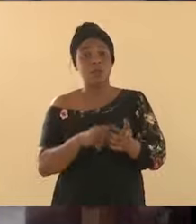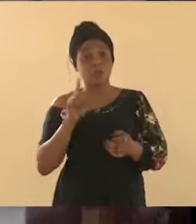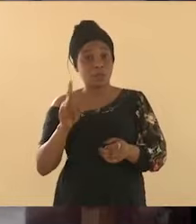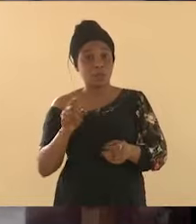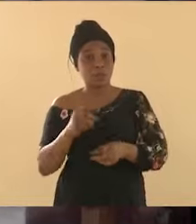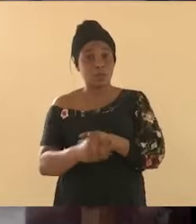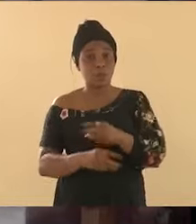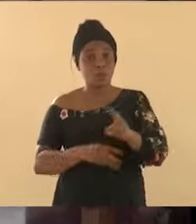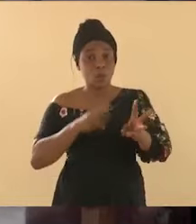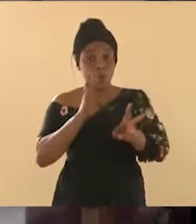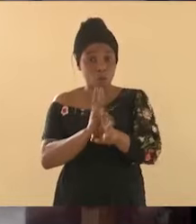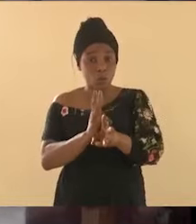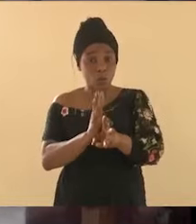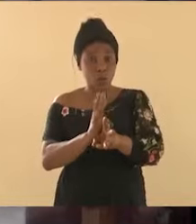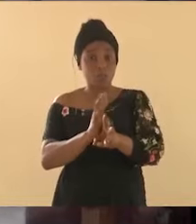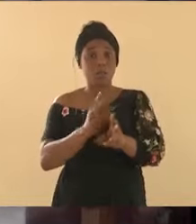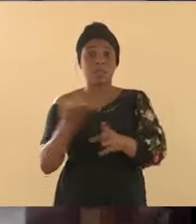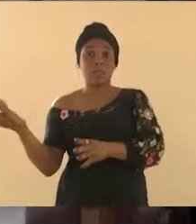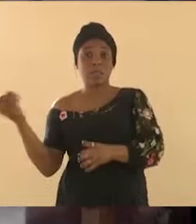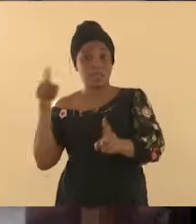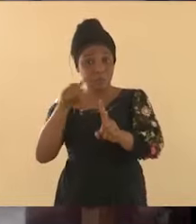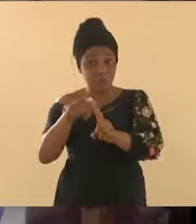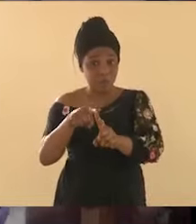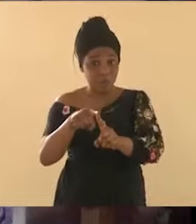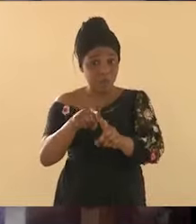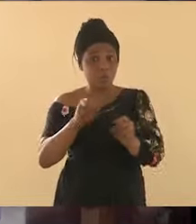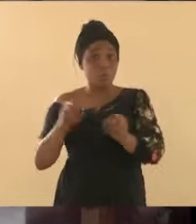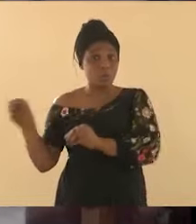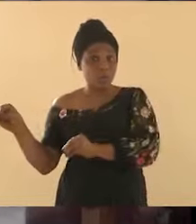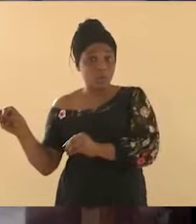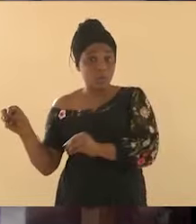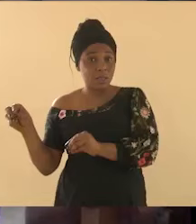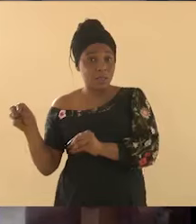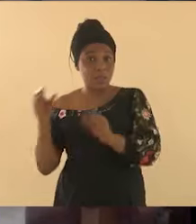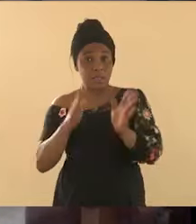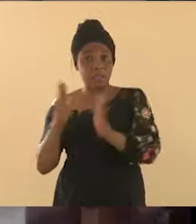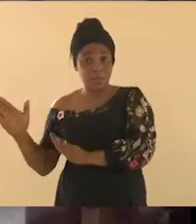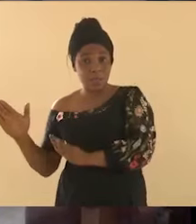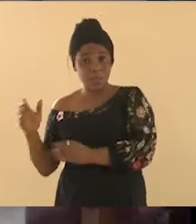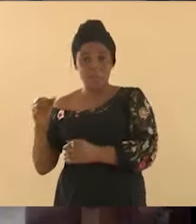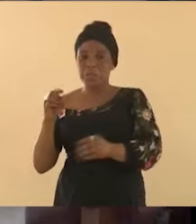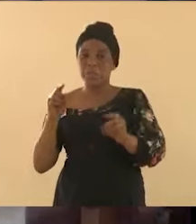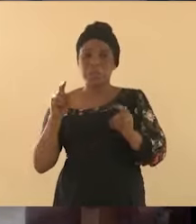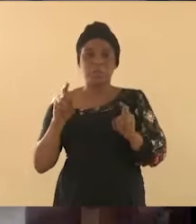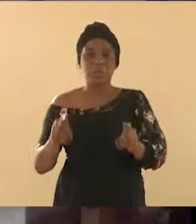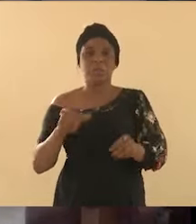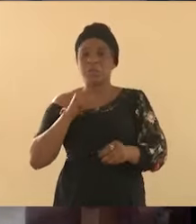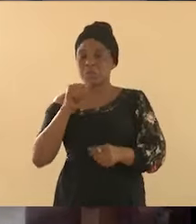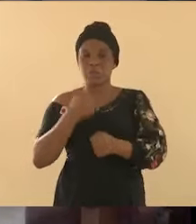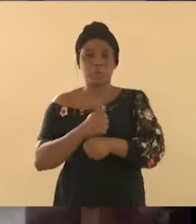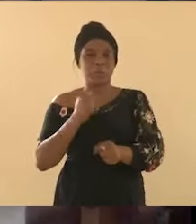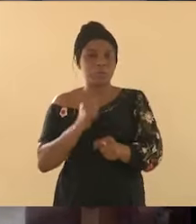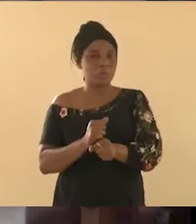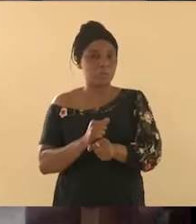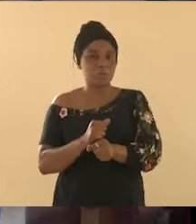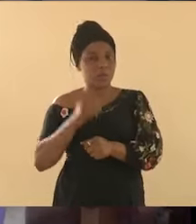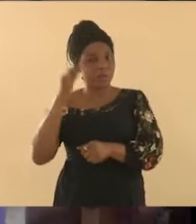a this-worldly logic. Yes. That's the point. And if you do not put in that logic, it doesn't make sense to the suffering